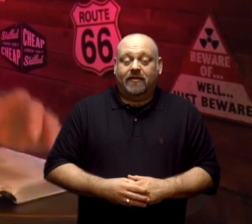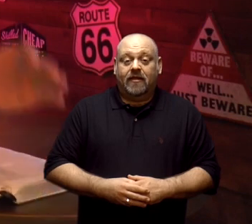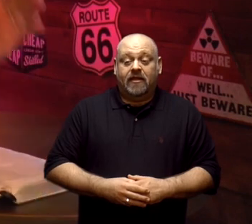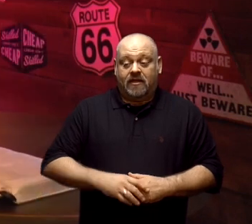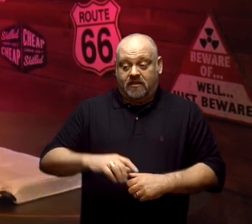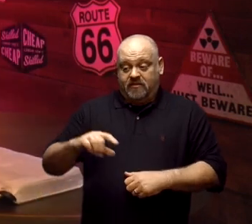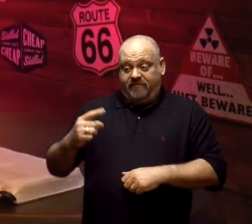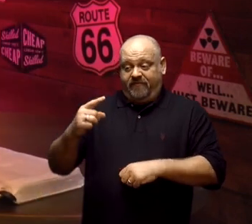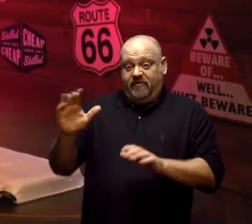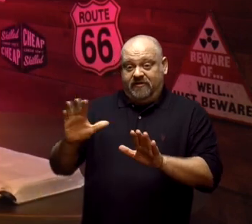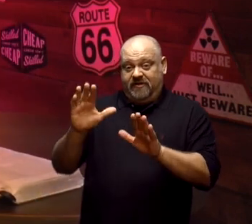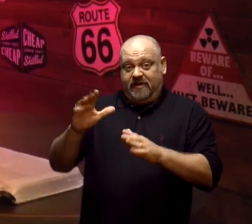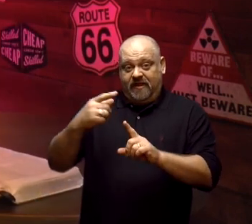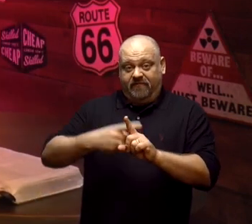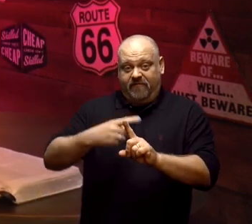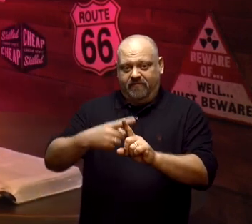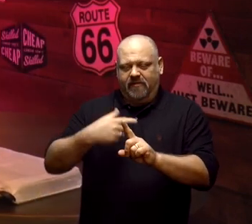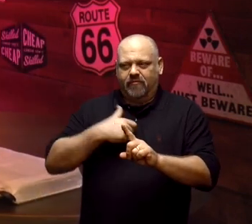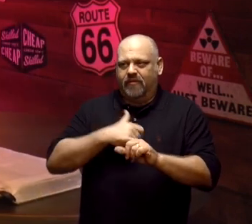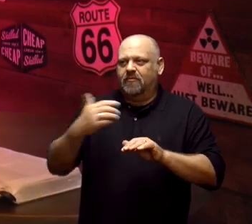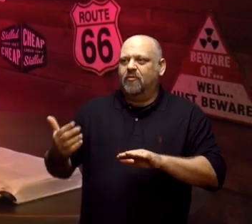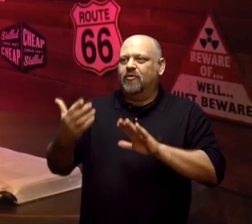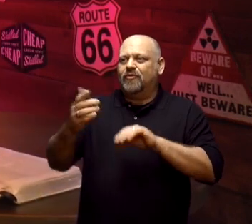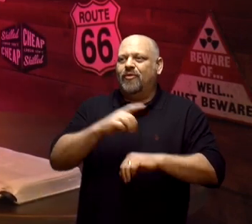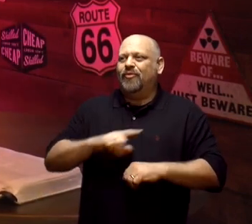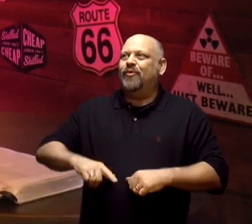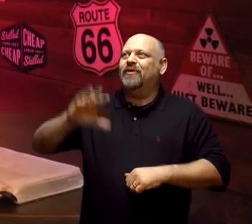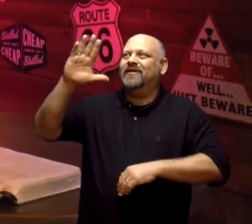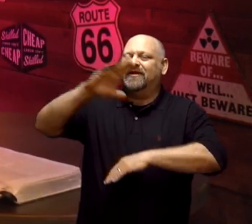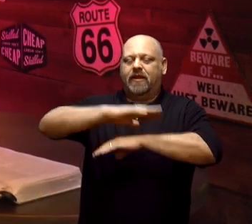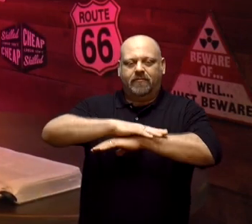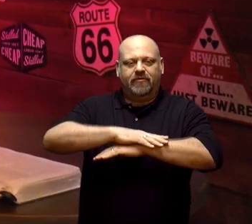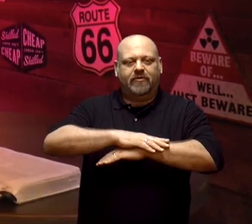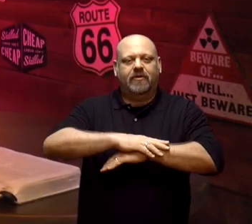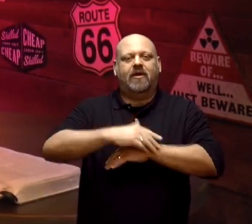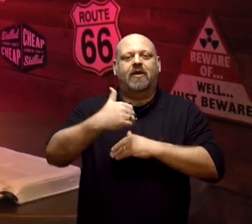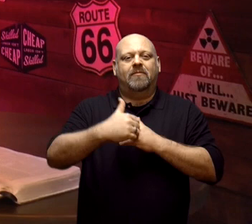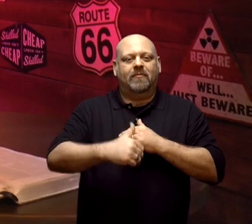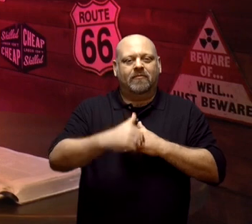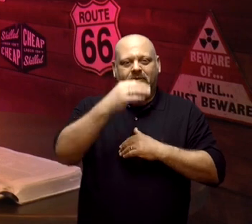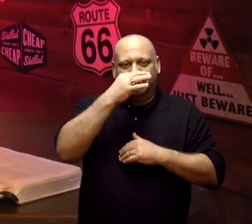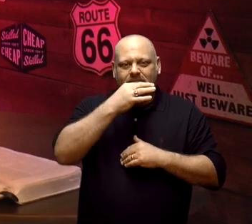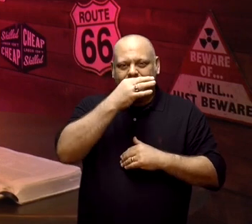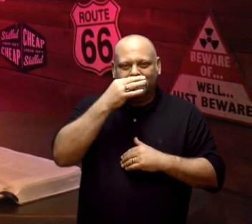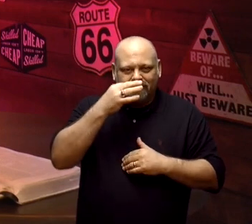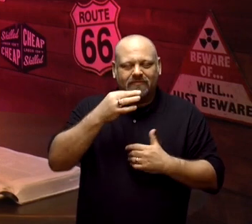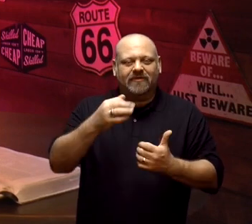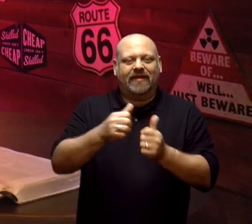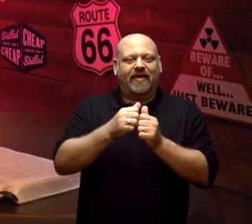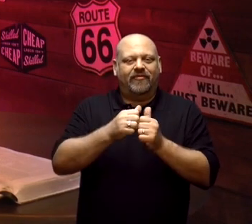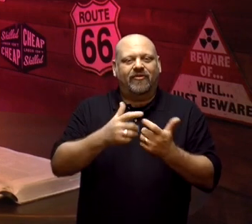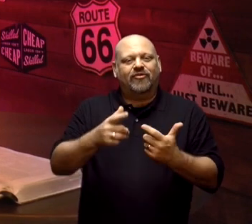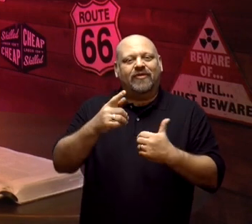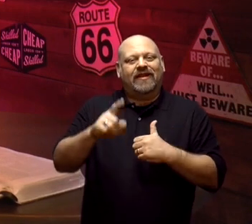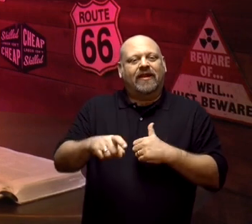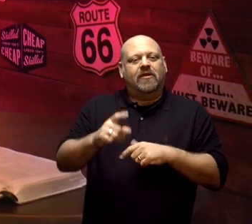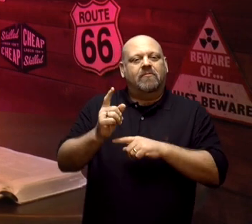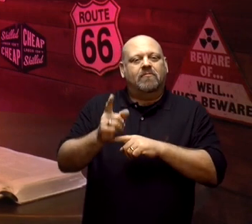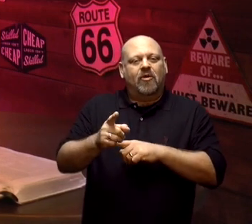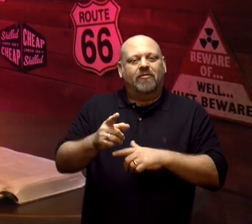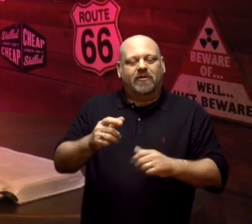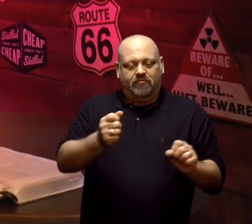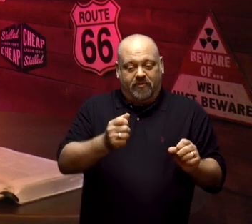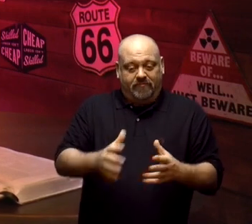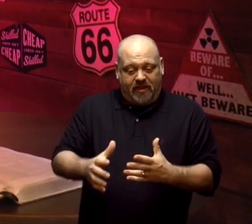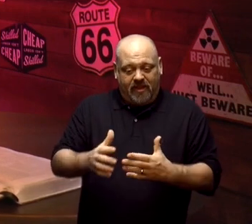On the first Sunday of each month, we come to the Lord's table to receive communion together. If you need a moment to prepare communion elements, you can pause this video